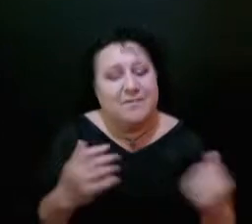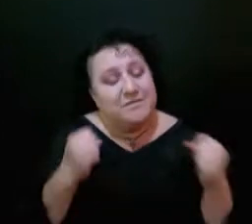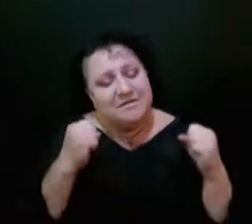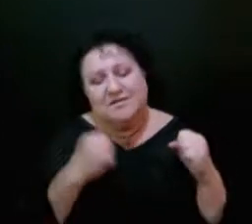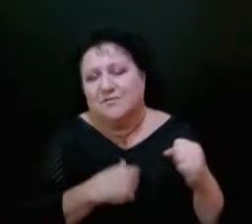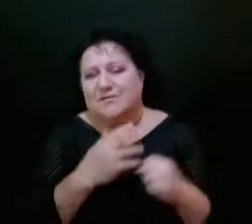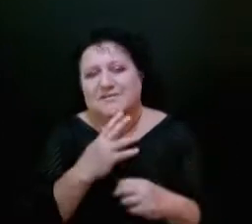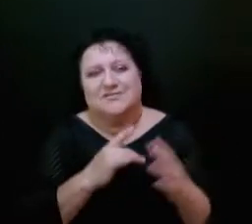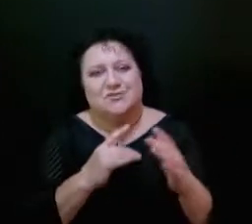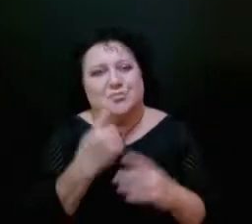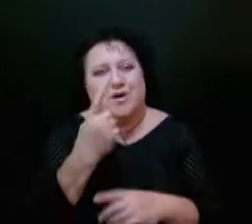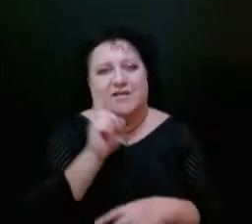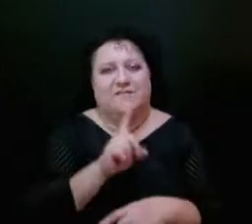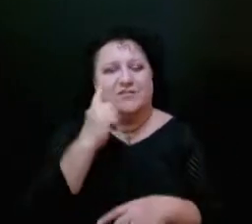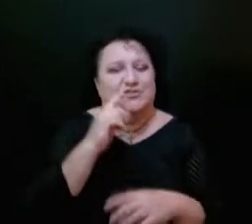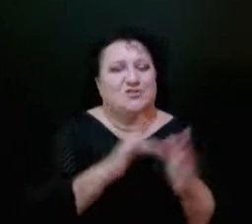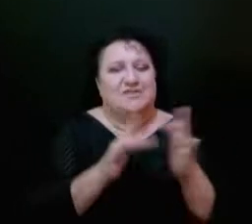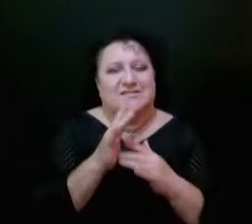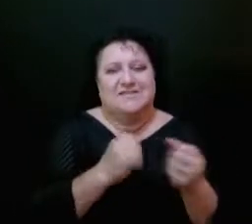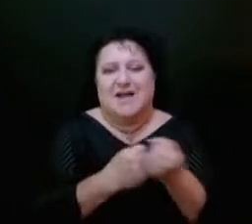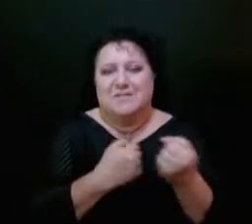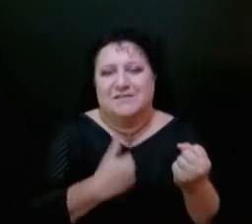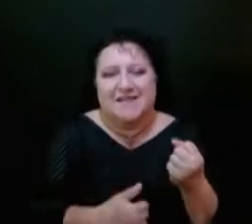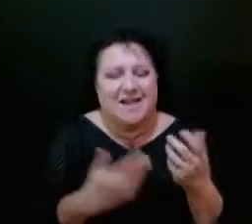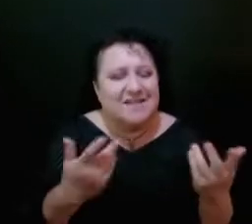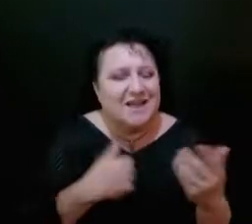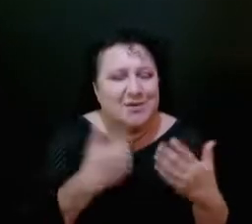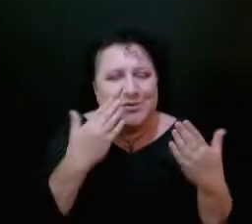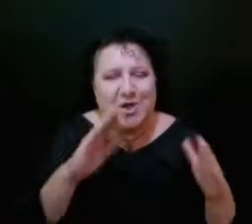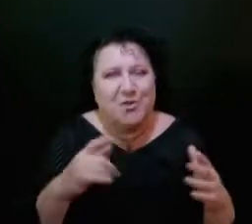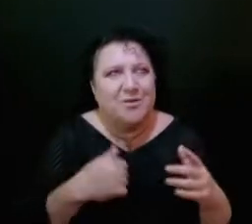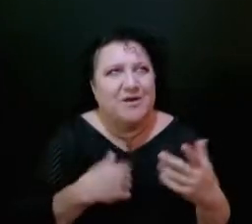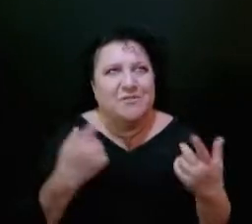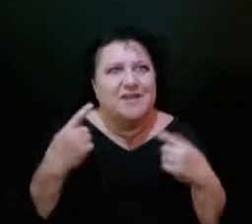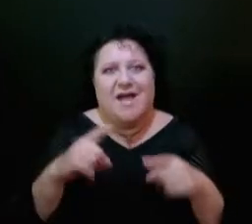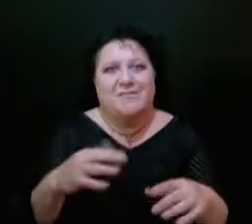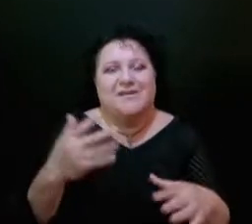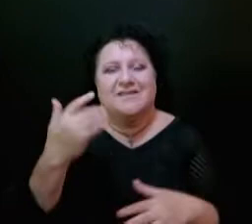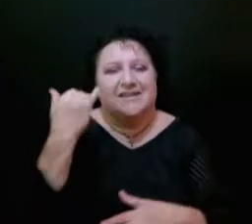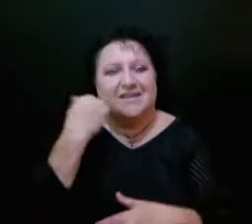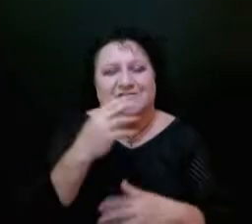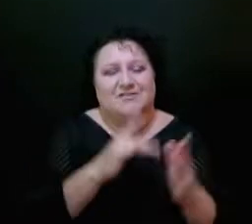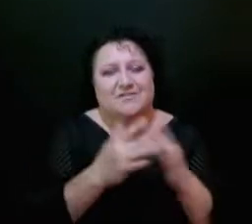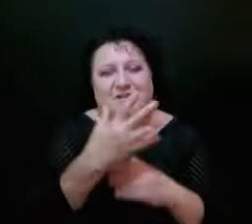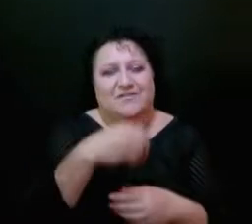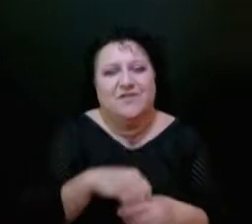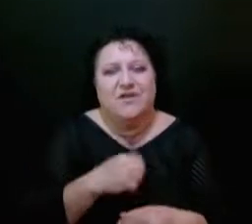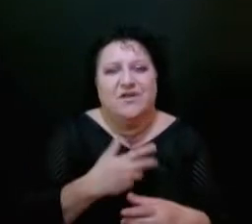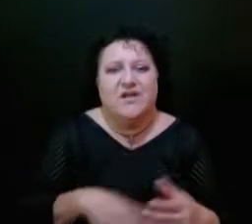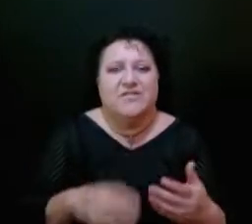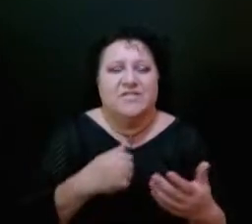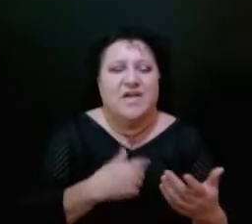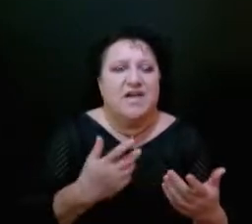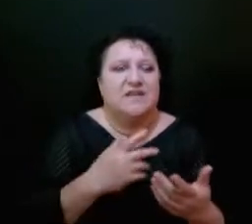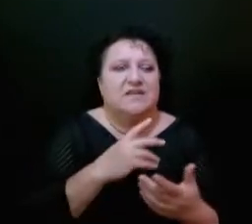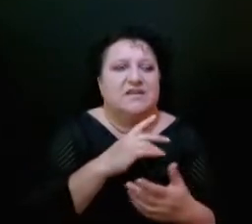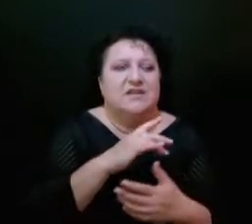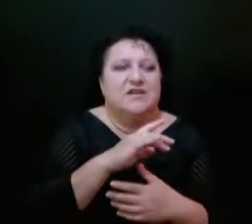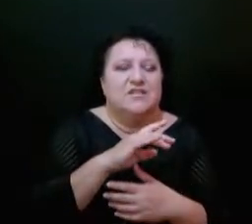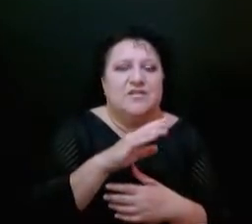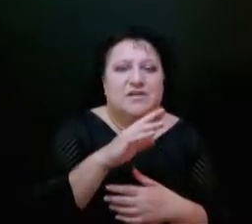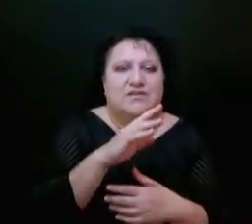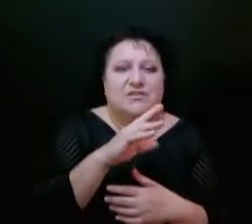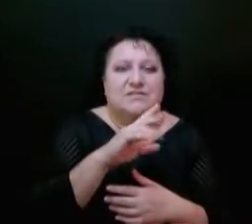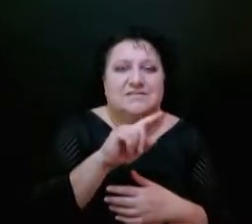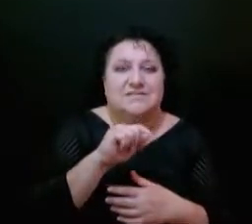side, I don't know where I would be. So we could take time. And one of my favorites is Eunice, who is the mother of Timothy and how she raised him as